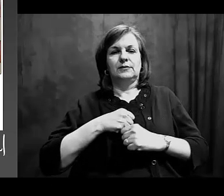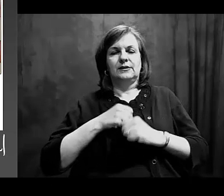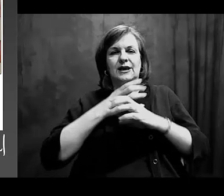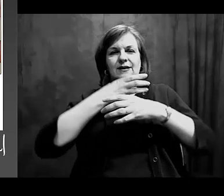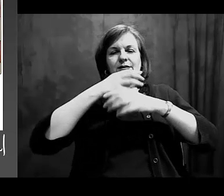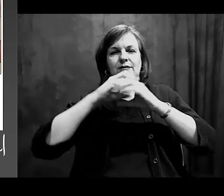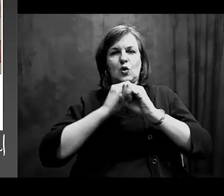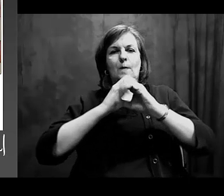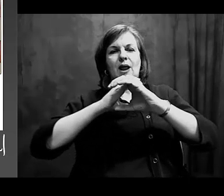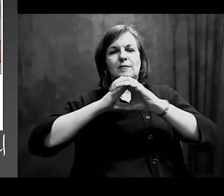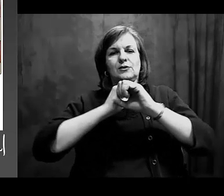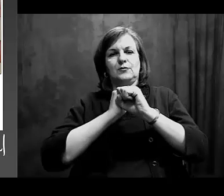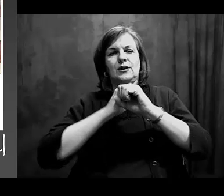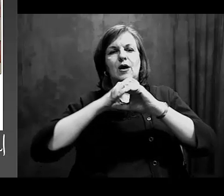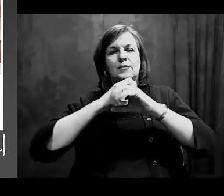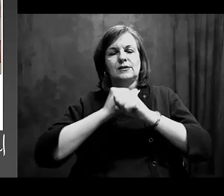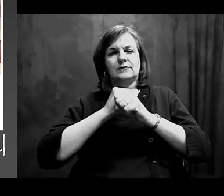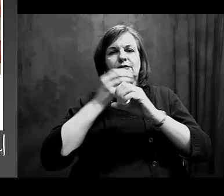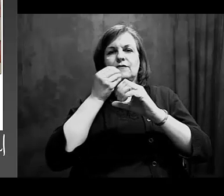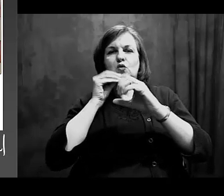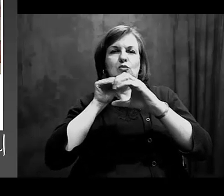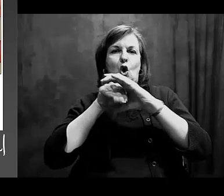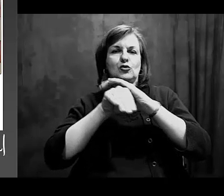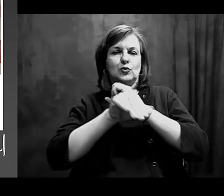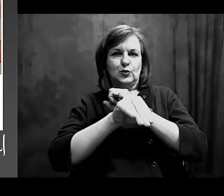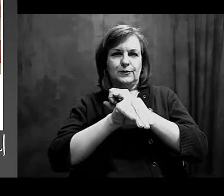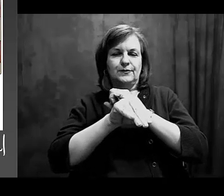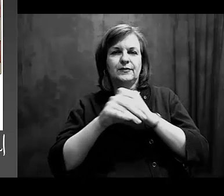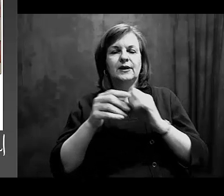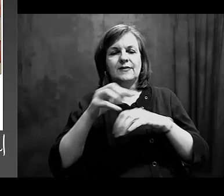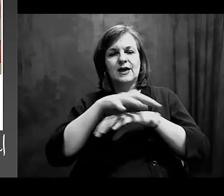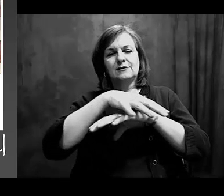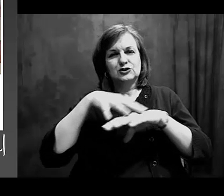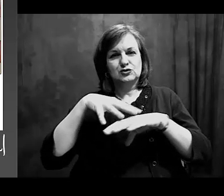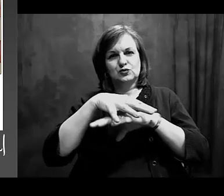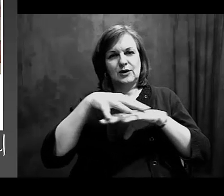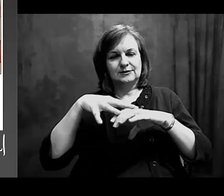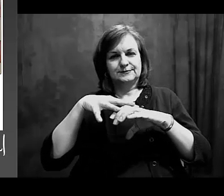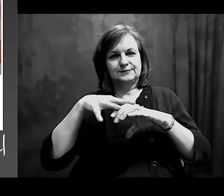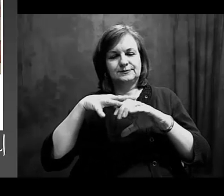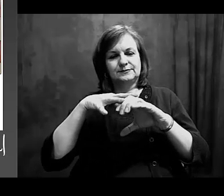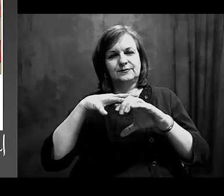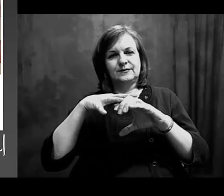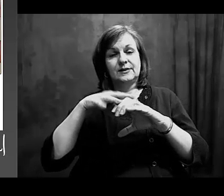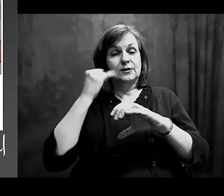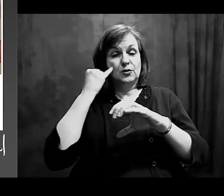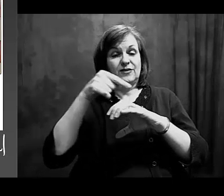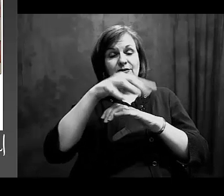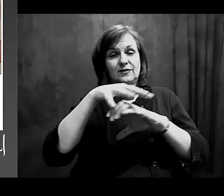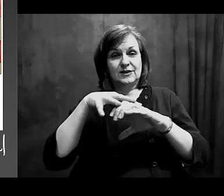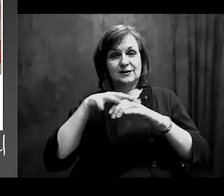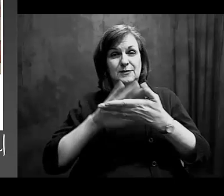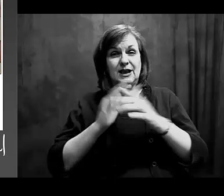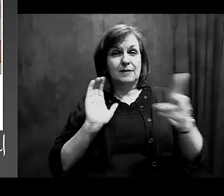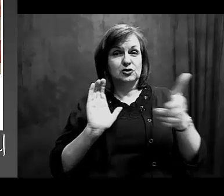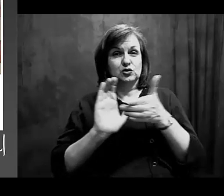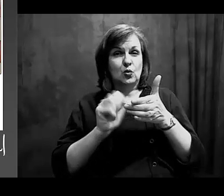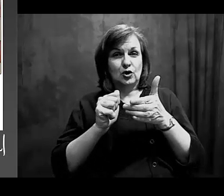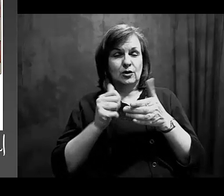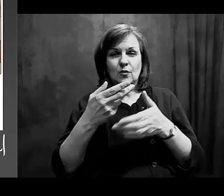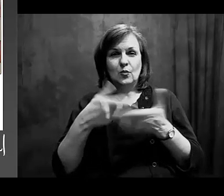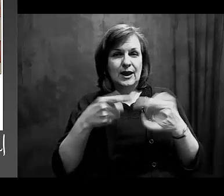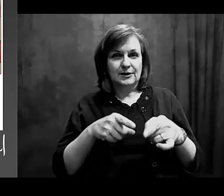go this way, and the lines on this muscle go this way. The job here of this muscle, the two